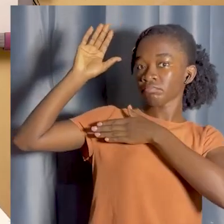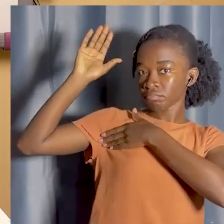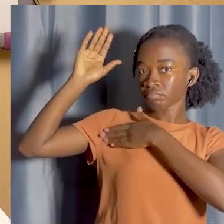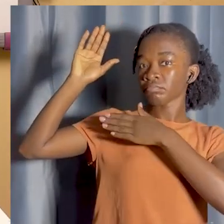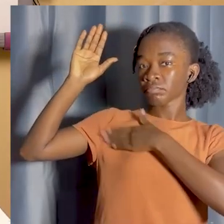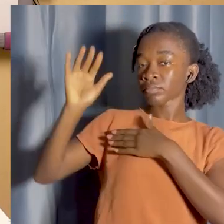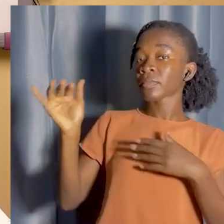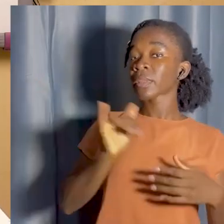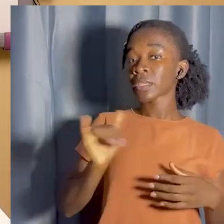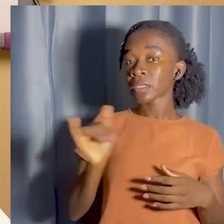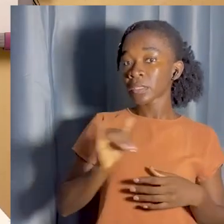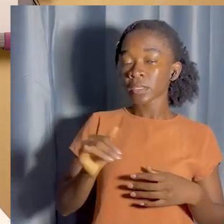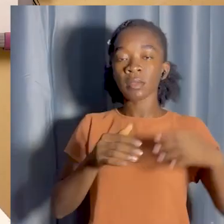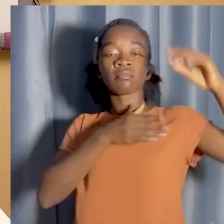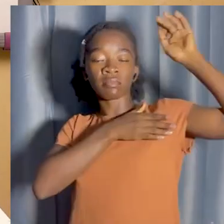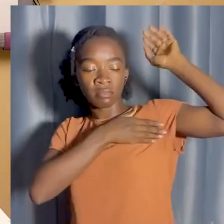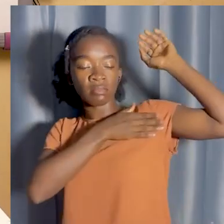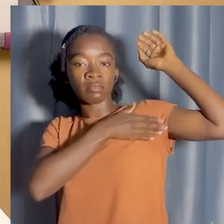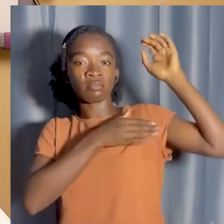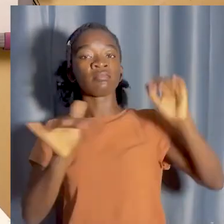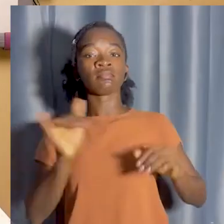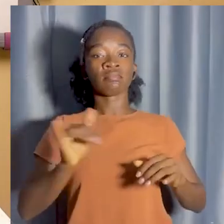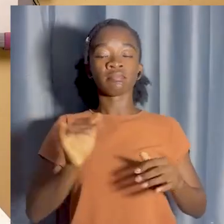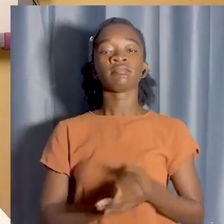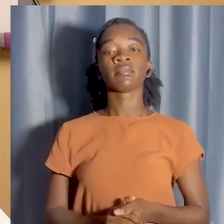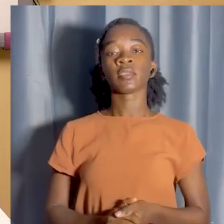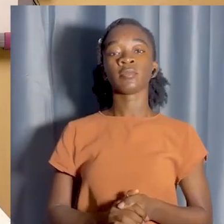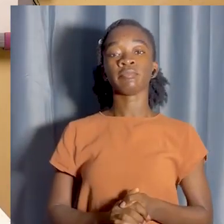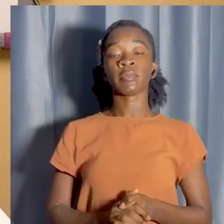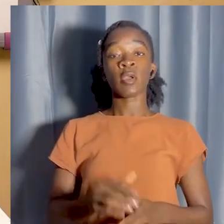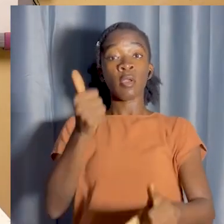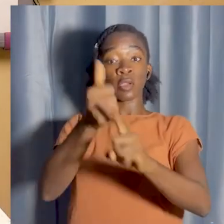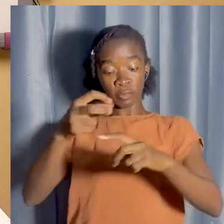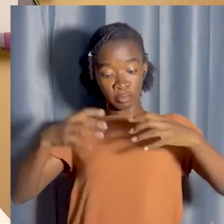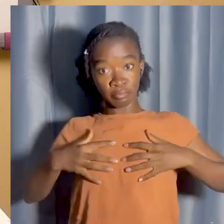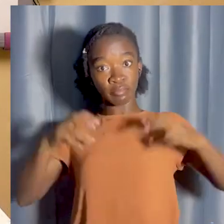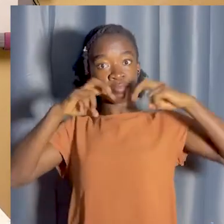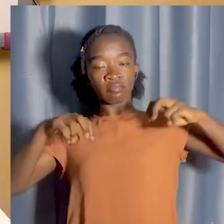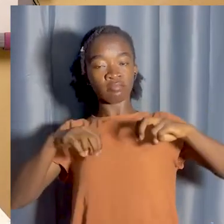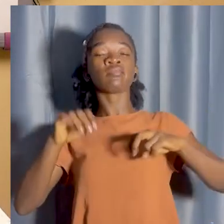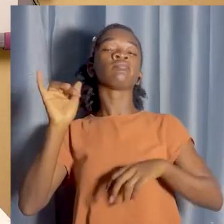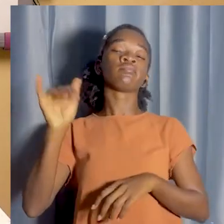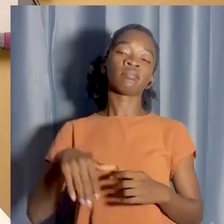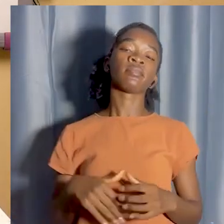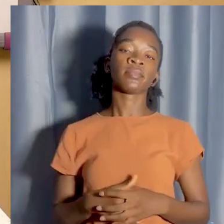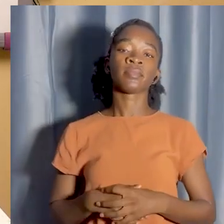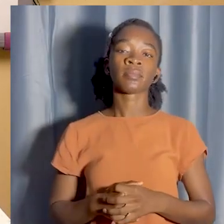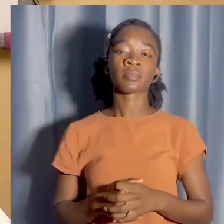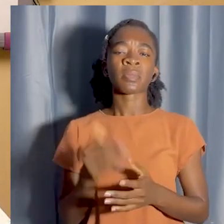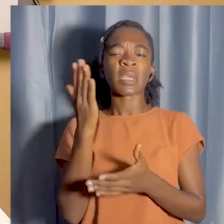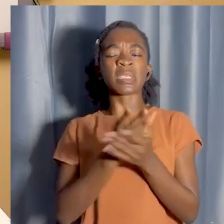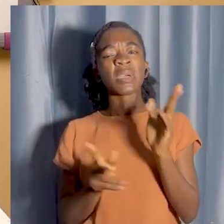same thing at this side. So basically, that is what the breast self-examination is all about. Some people find